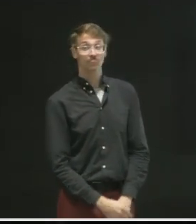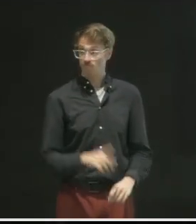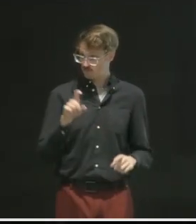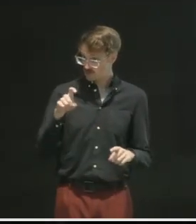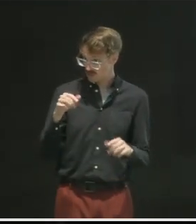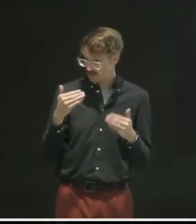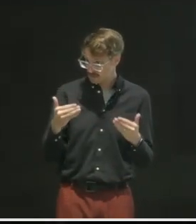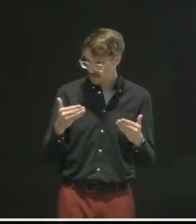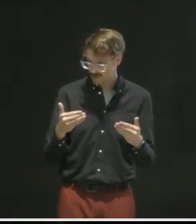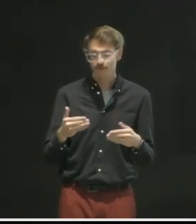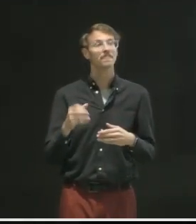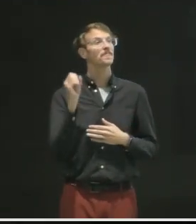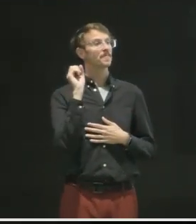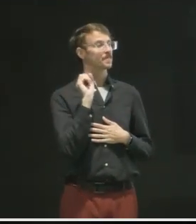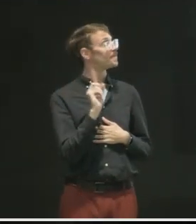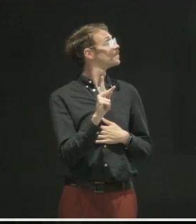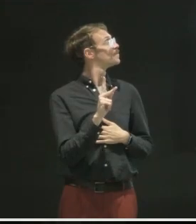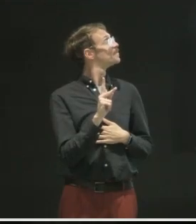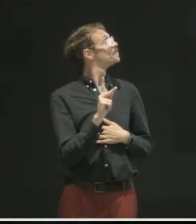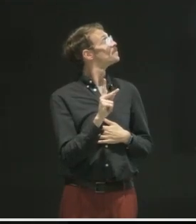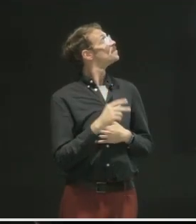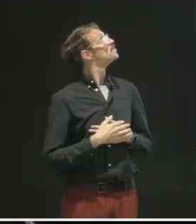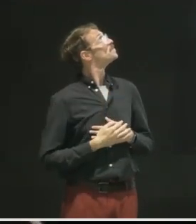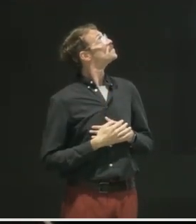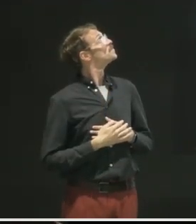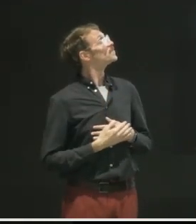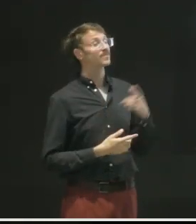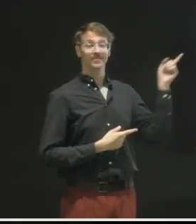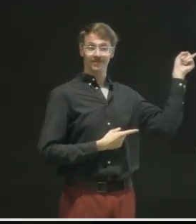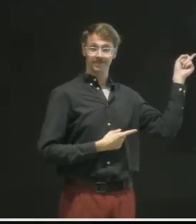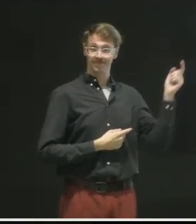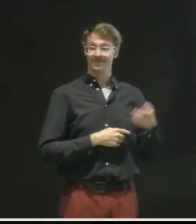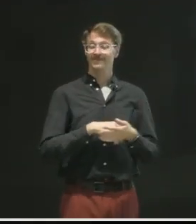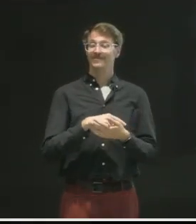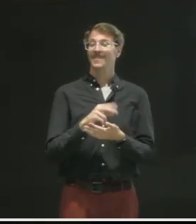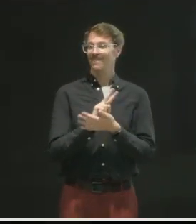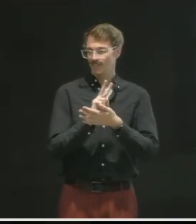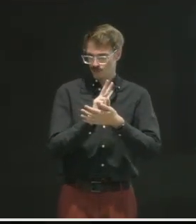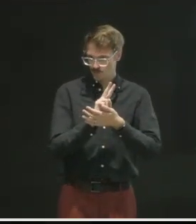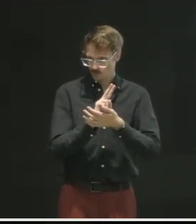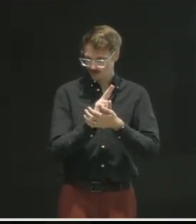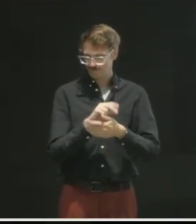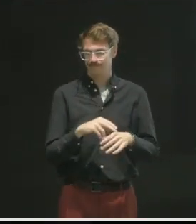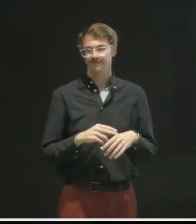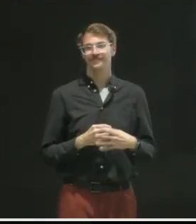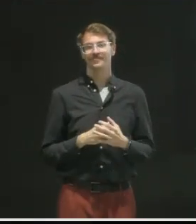continue? Okay, so here's our video. So we'll just go straight to the video.